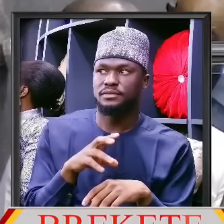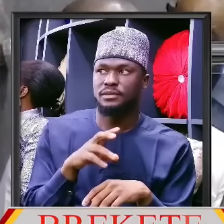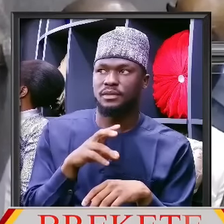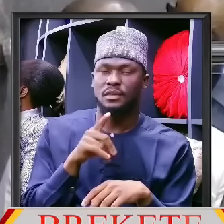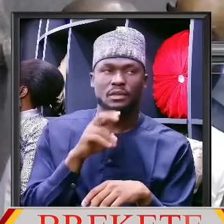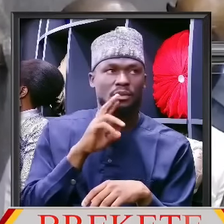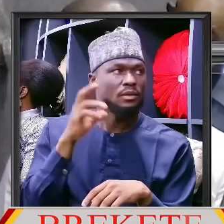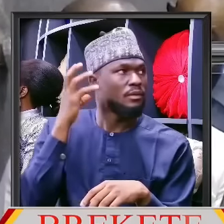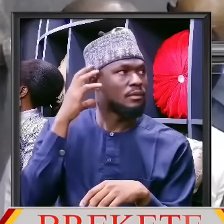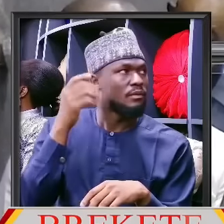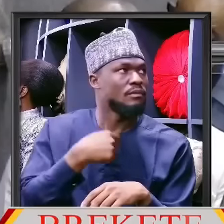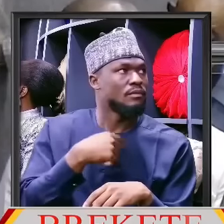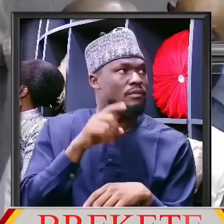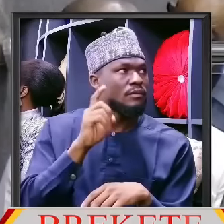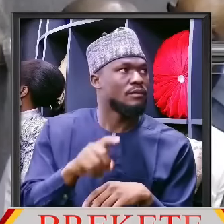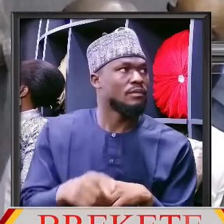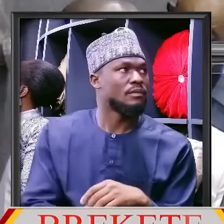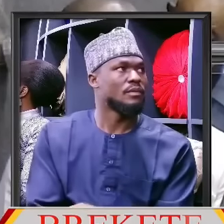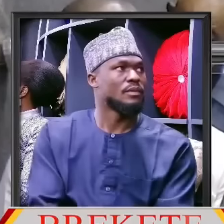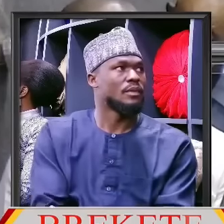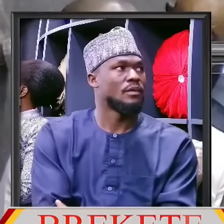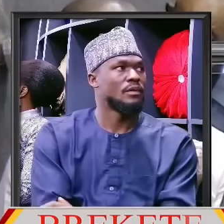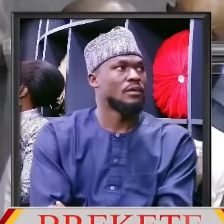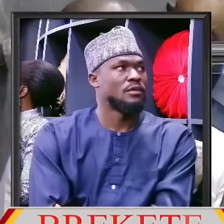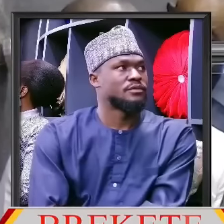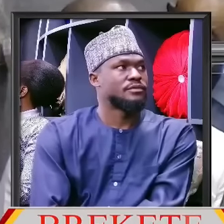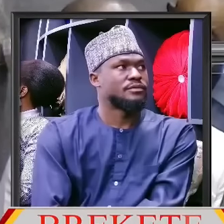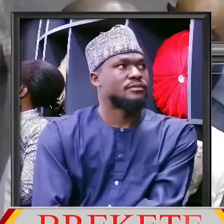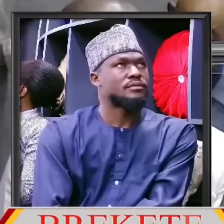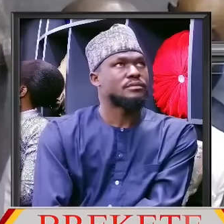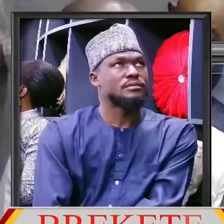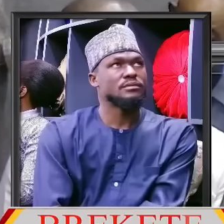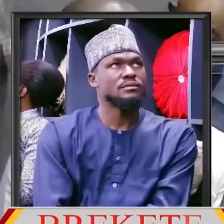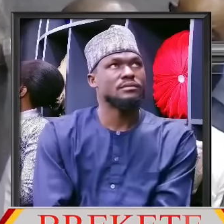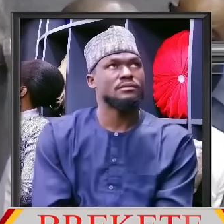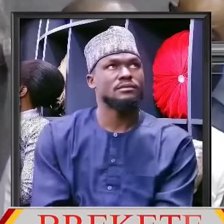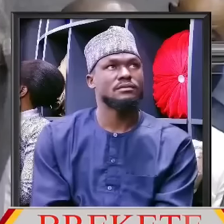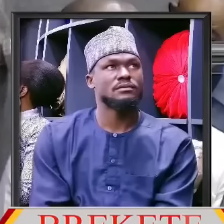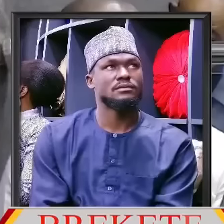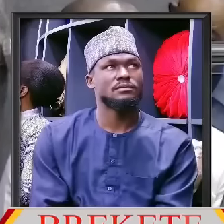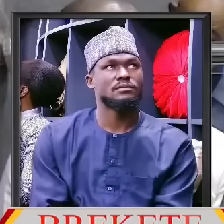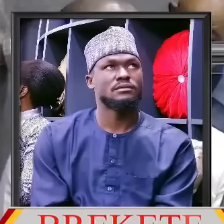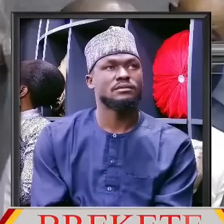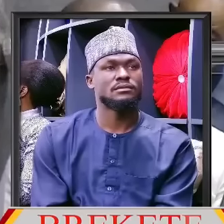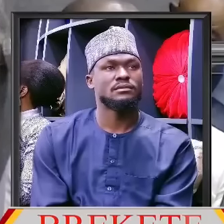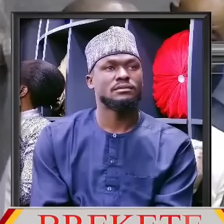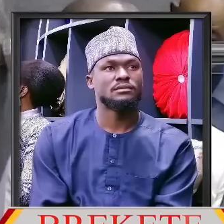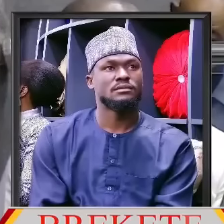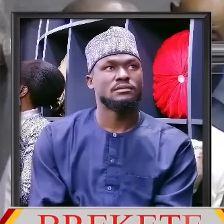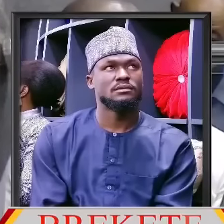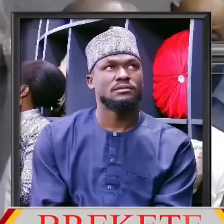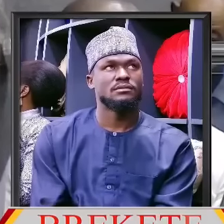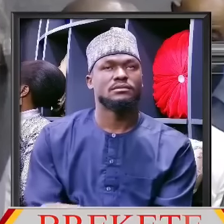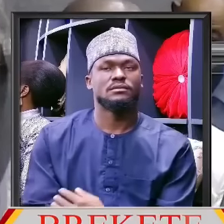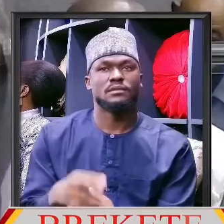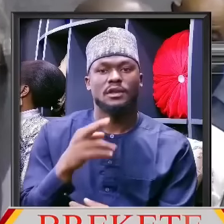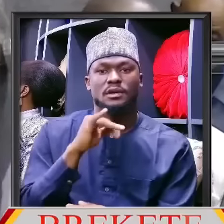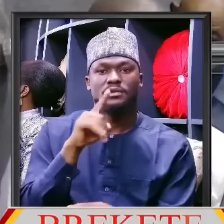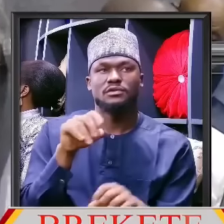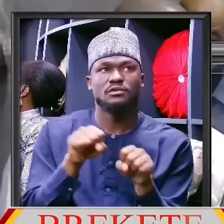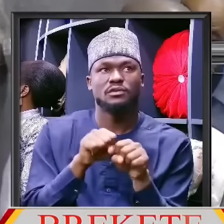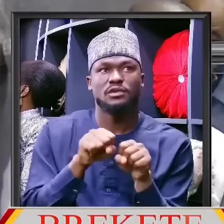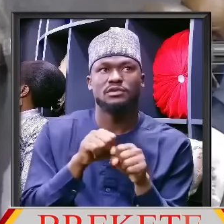you dey hear me, so? Oh, well, I didn't hear you. You know, wear shoe. I can't wear this koi shoe. You know this koi shoe where women,